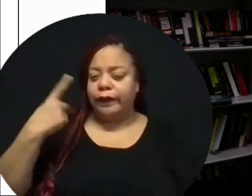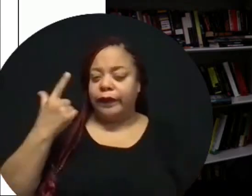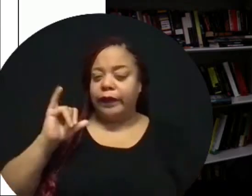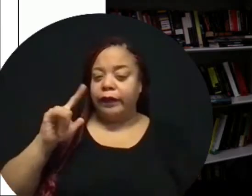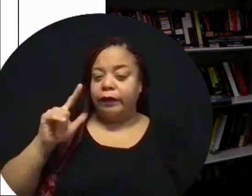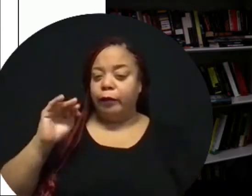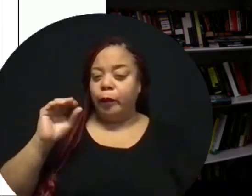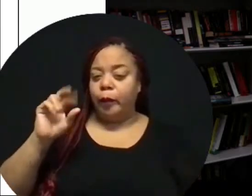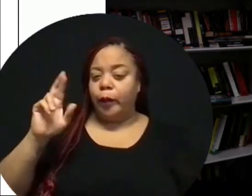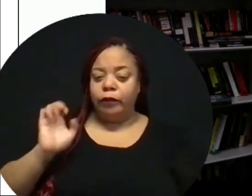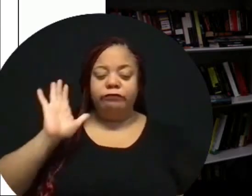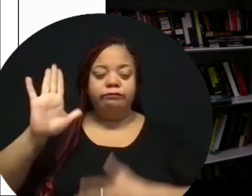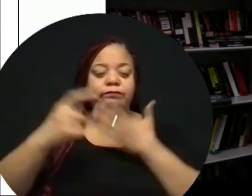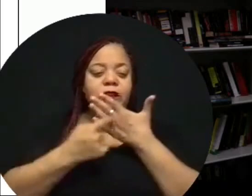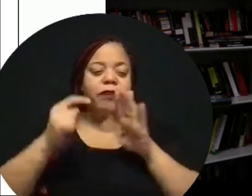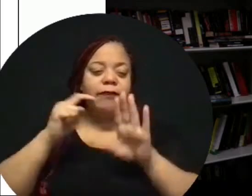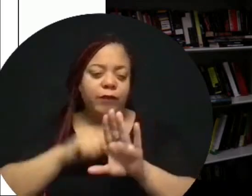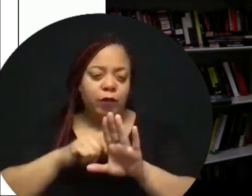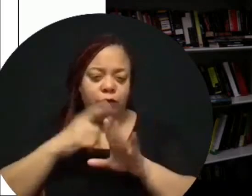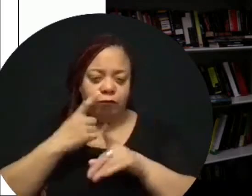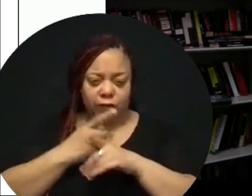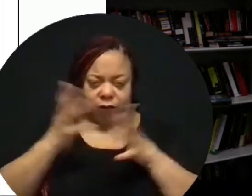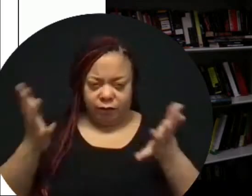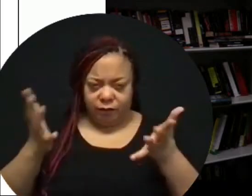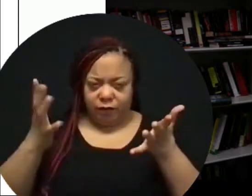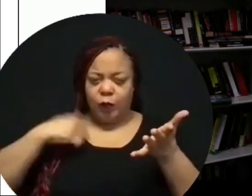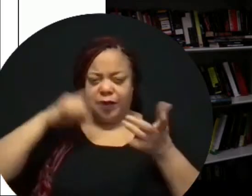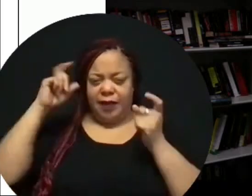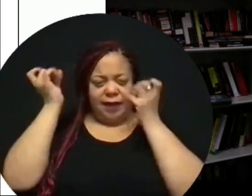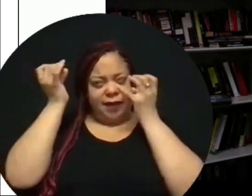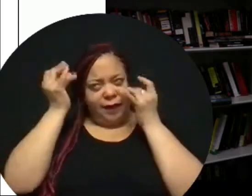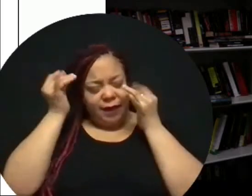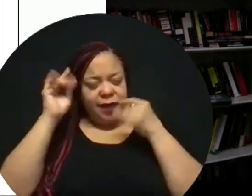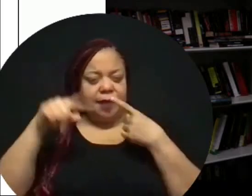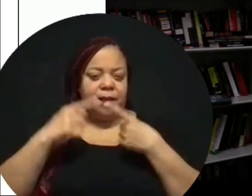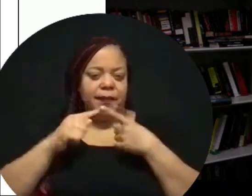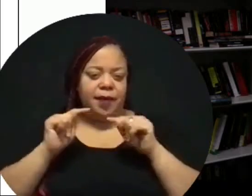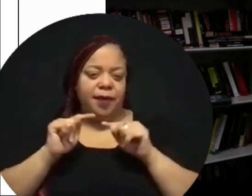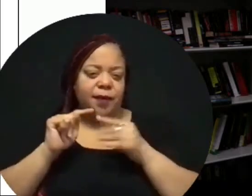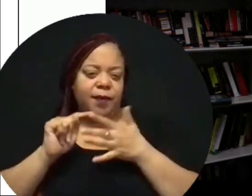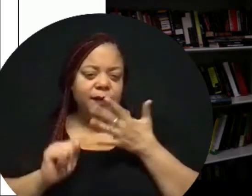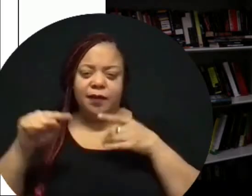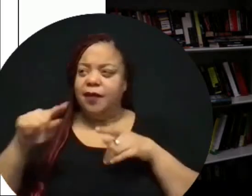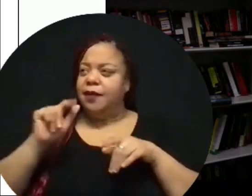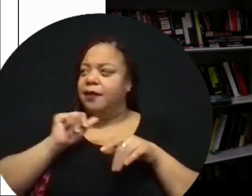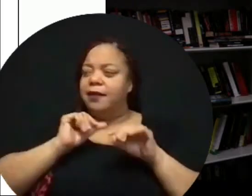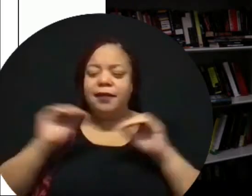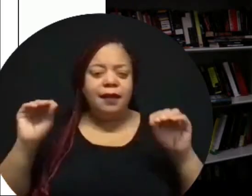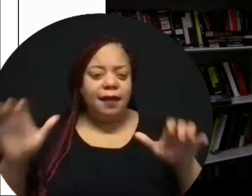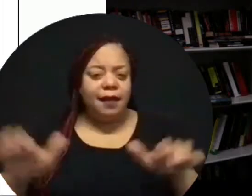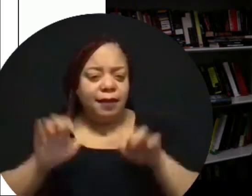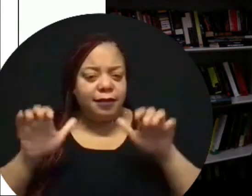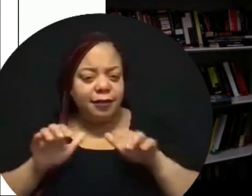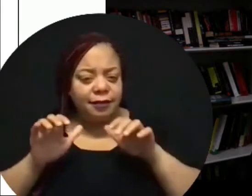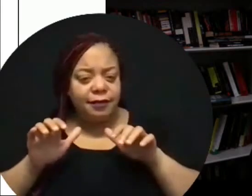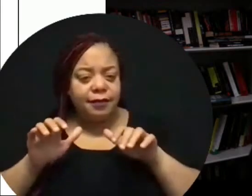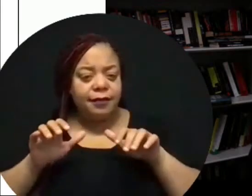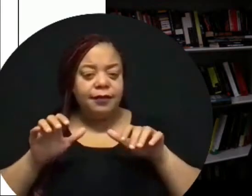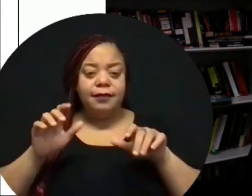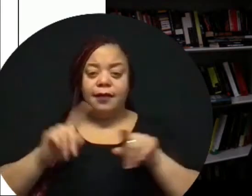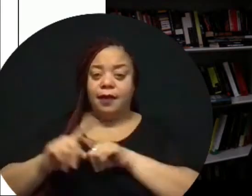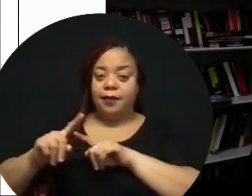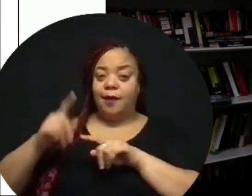in action as well in global solidarity. And I think about, for example,